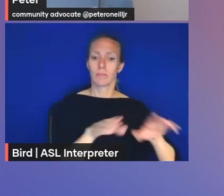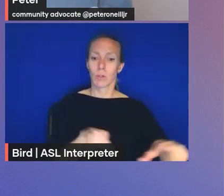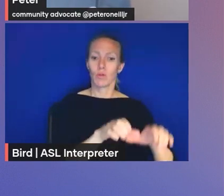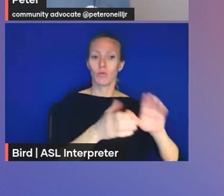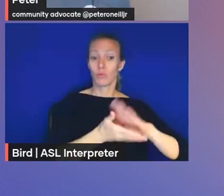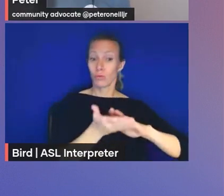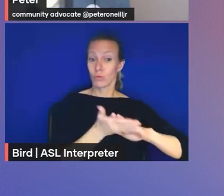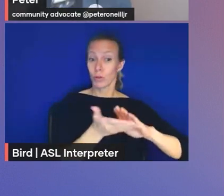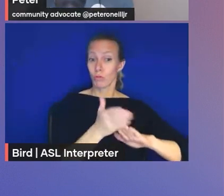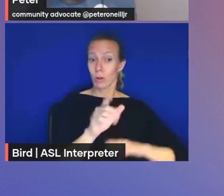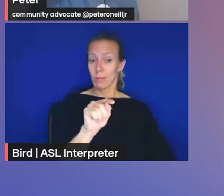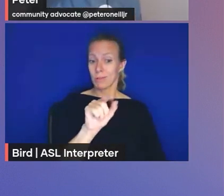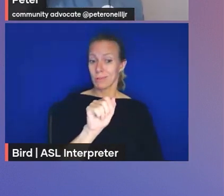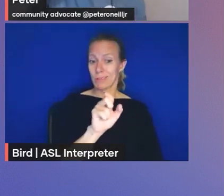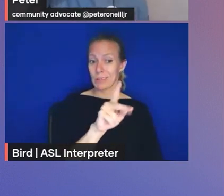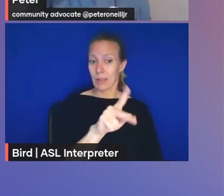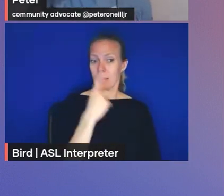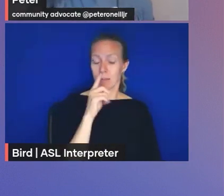policy.